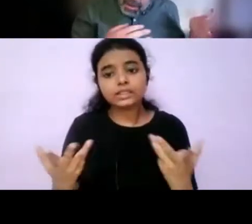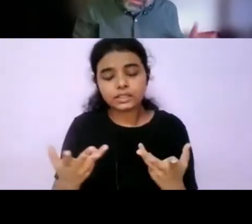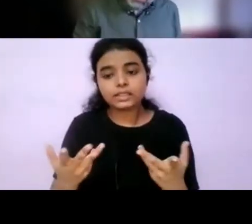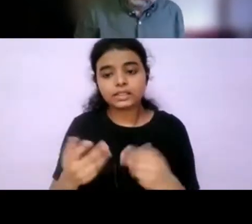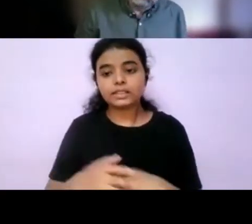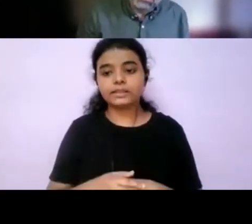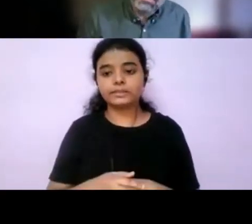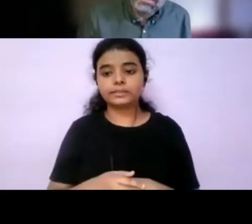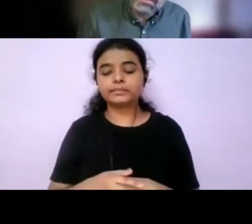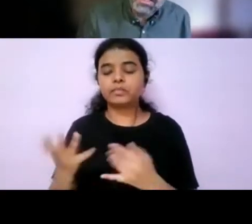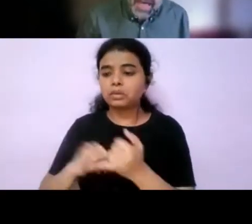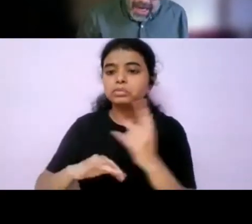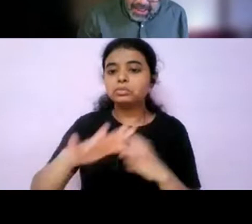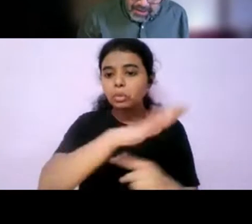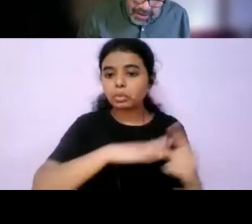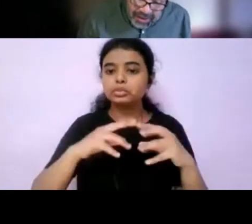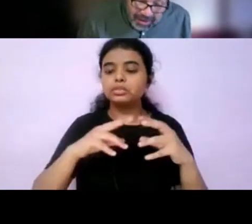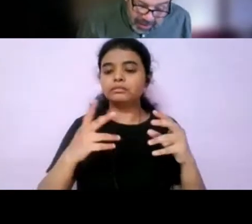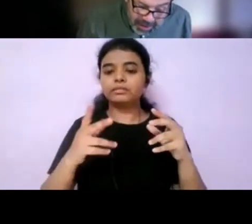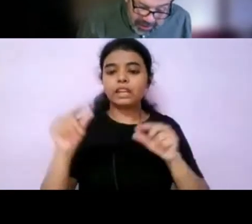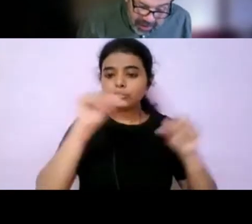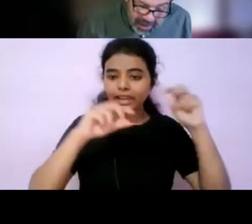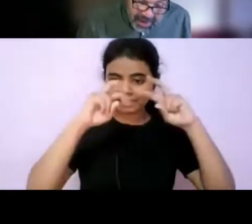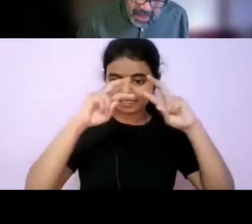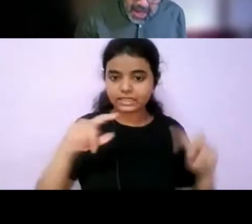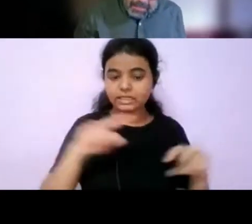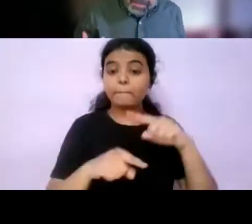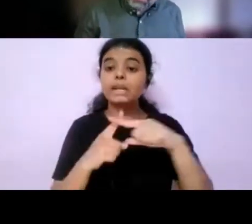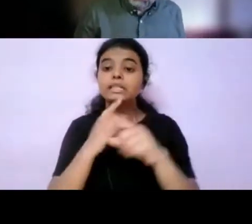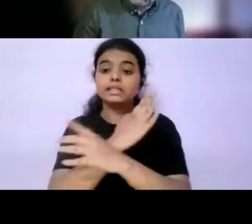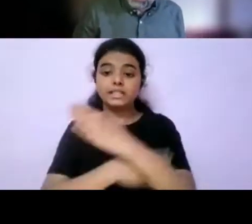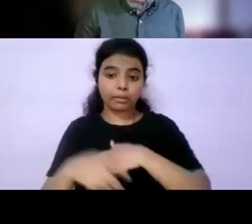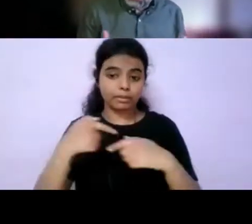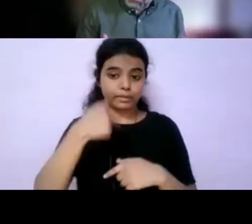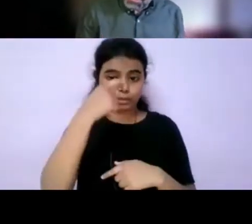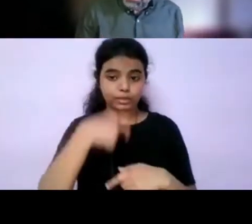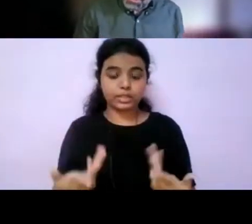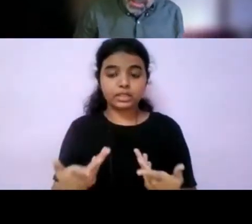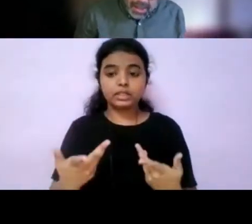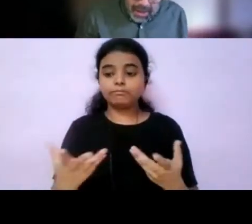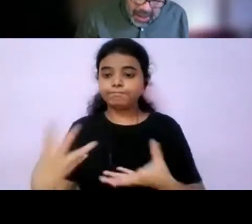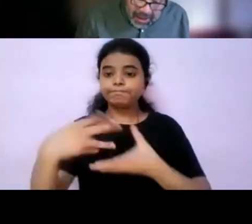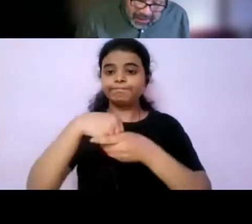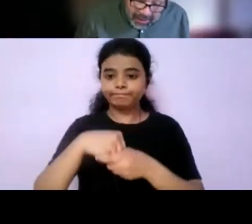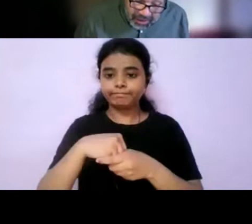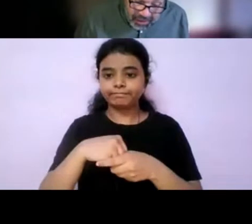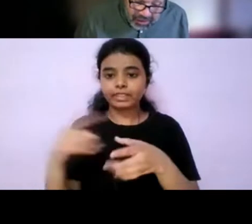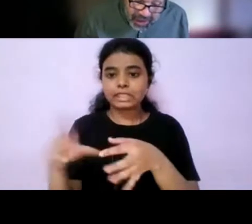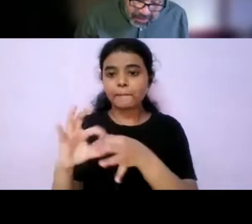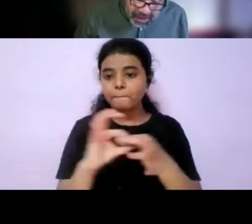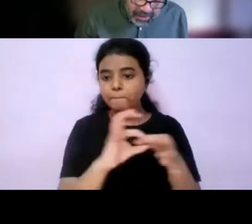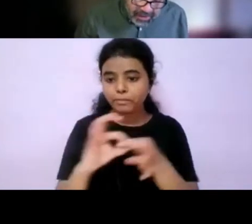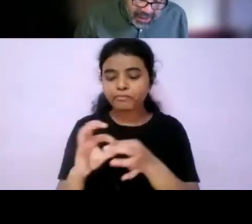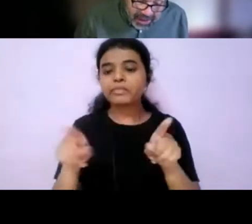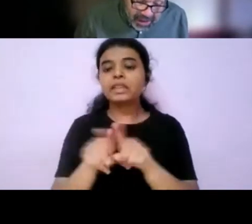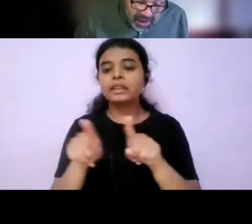as both a social scientist and as a disabled person. And both of these factors combine together, and they sort of shaped